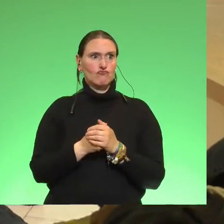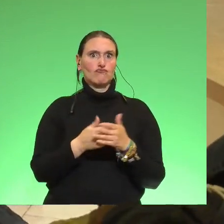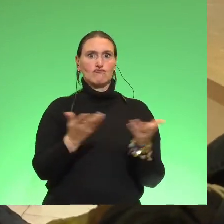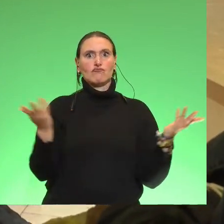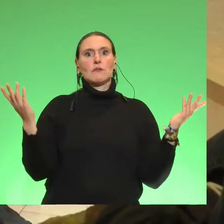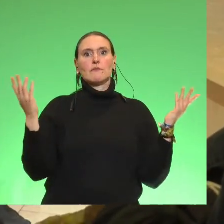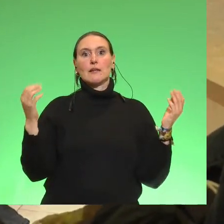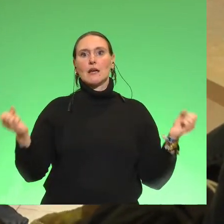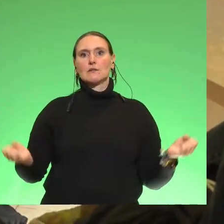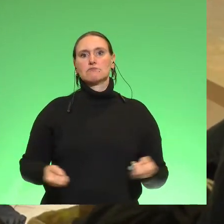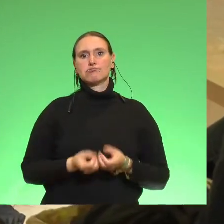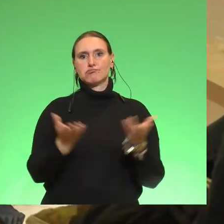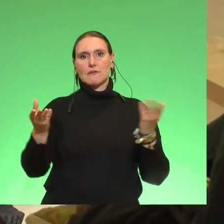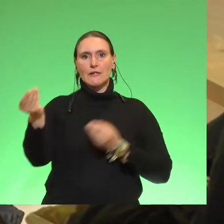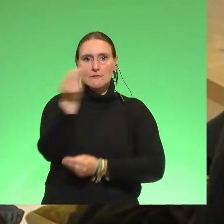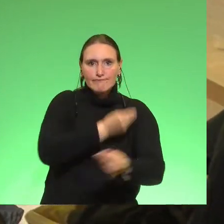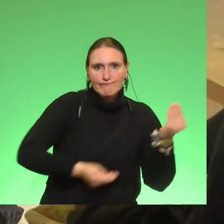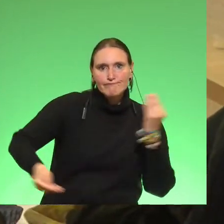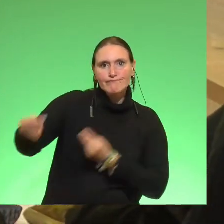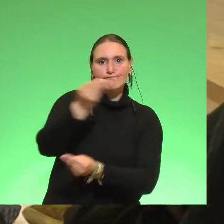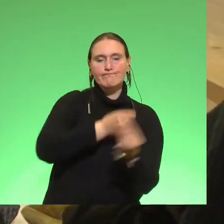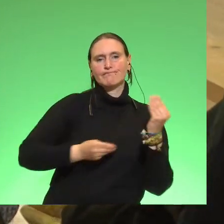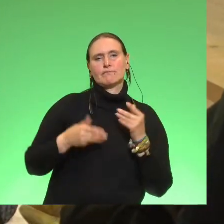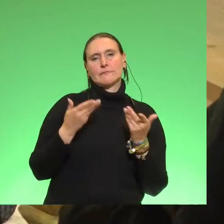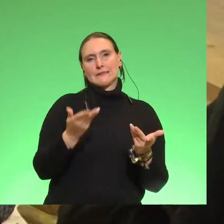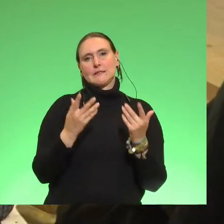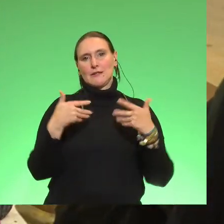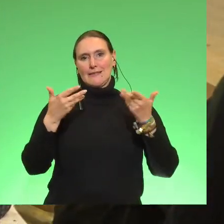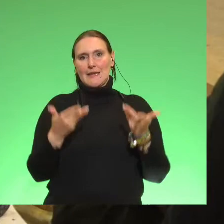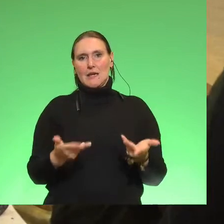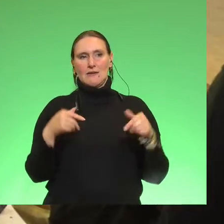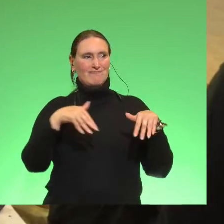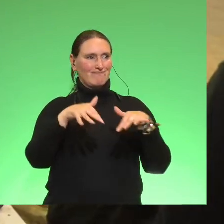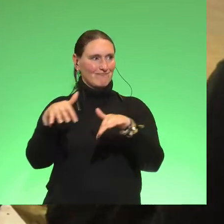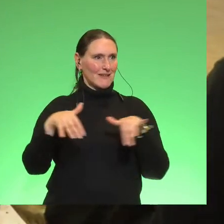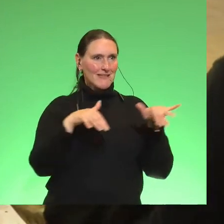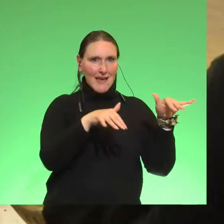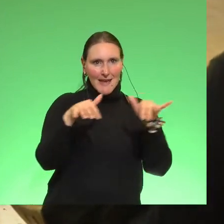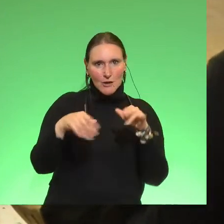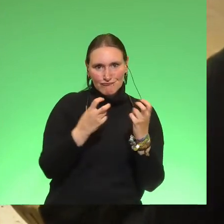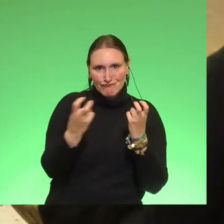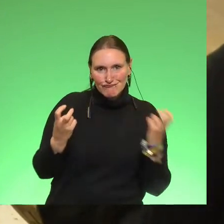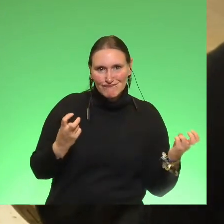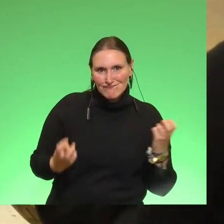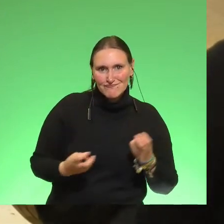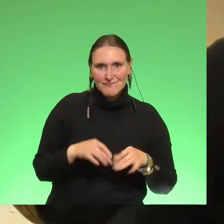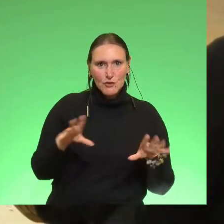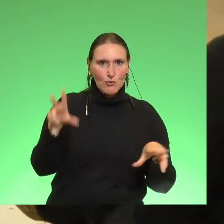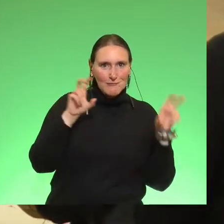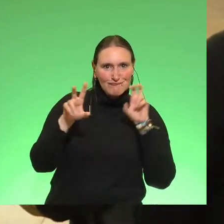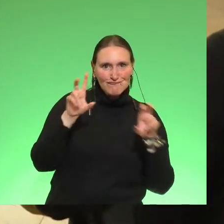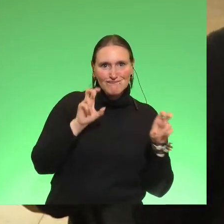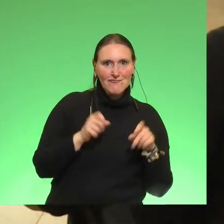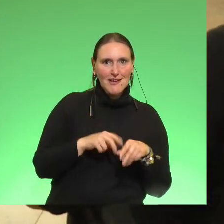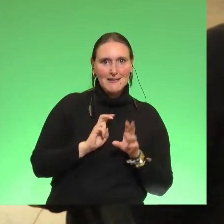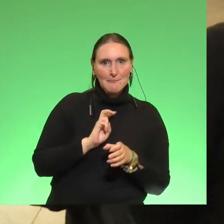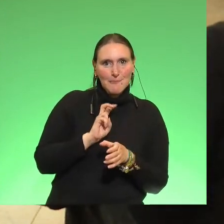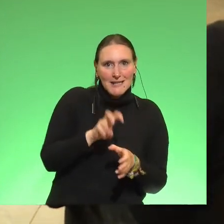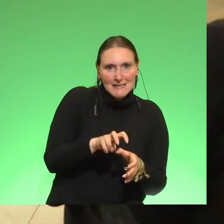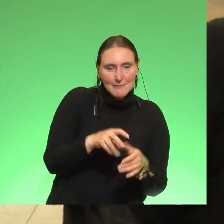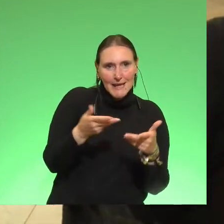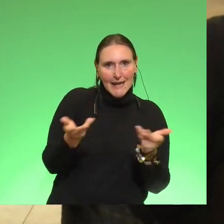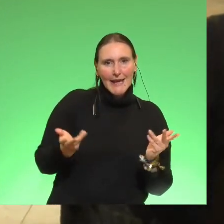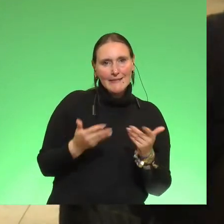of the most precious things to share, including your time to be here, your availability to sit here and then listening and participating this today. Let